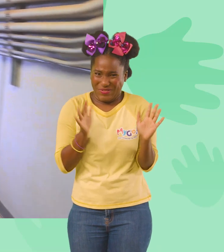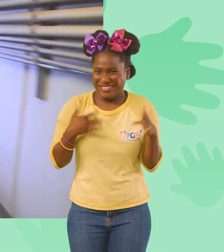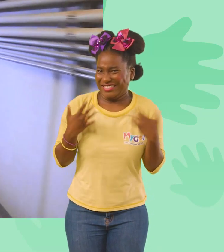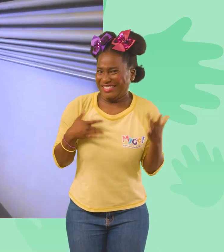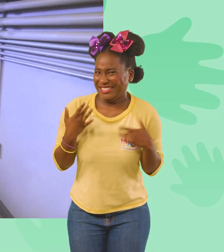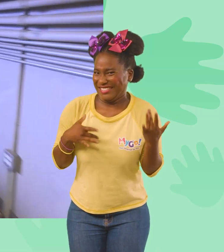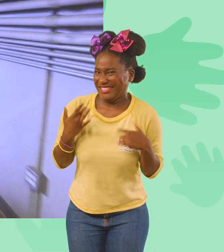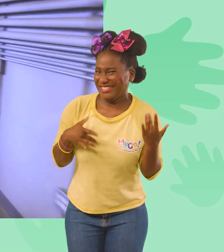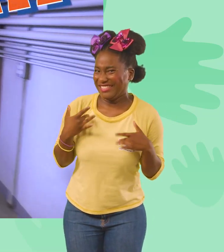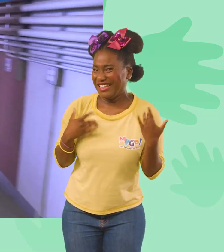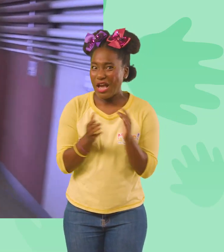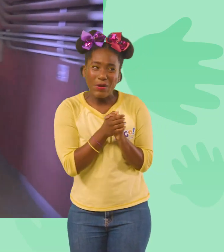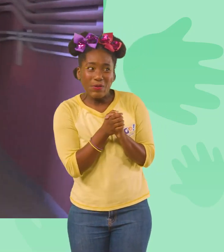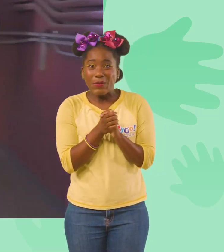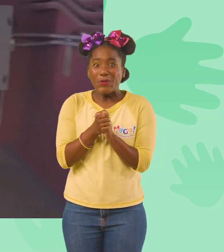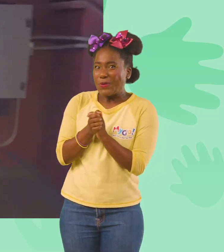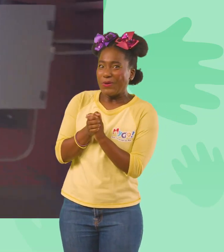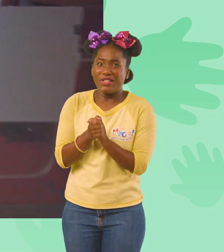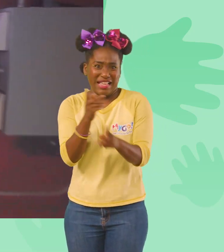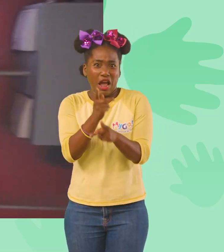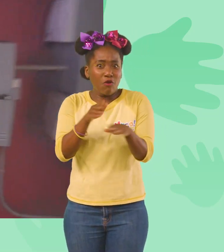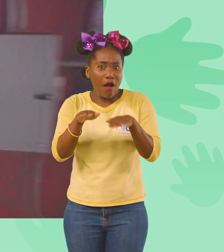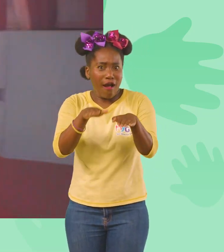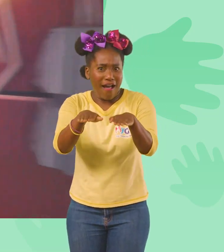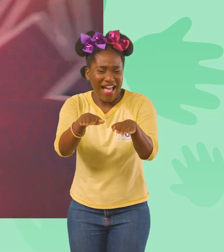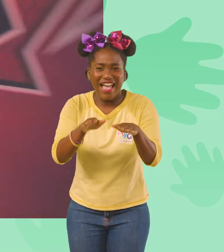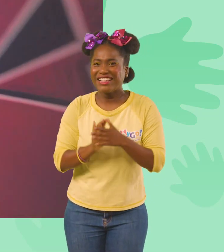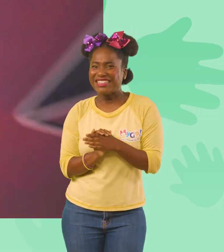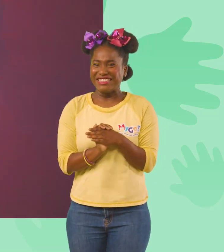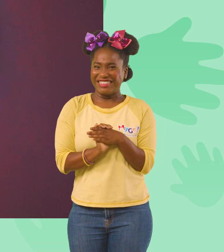Ooh. I am so excited! Watch your step!